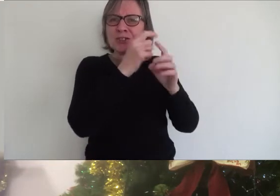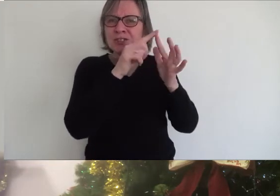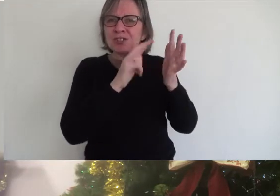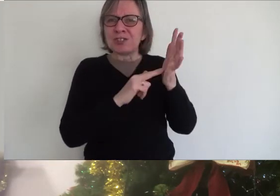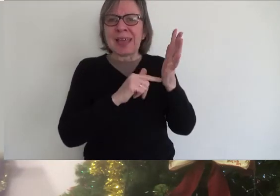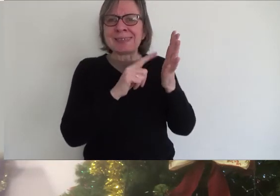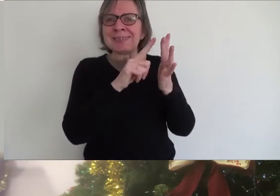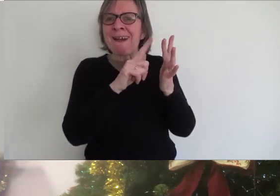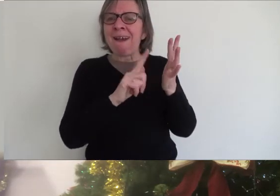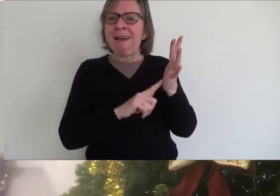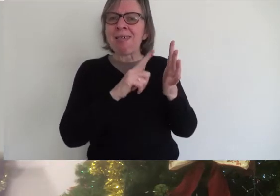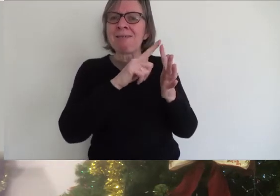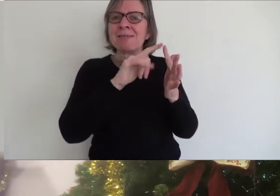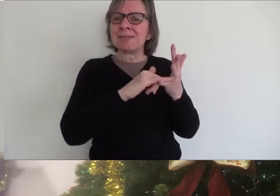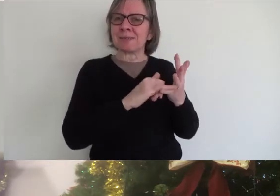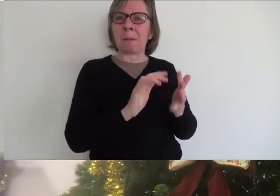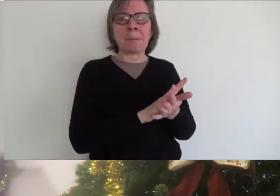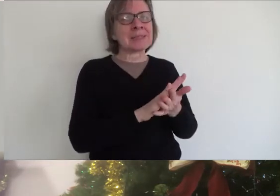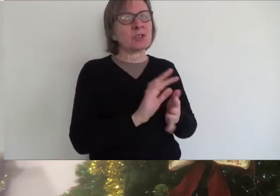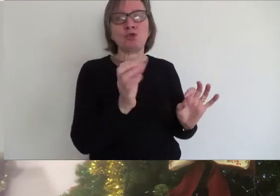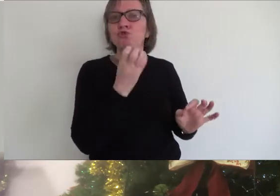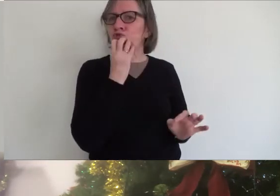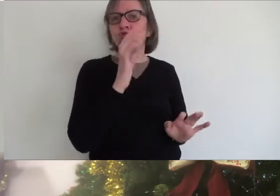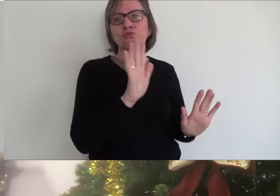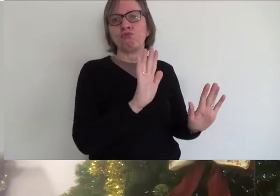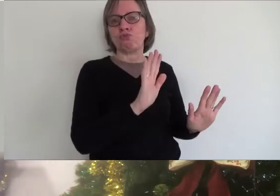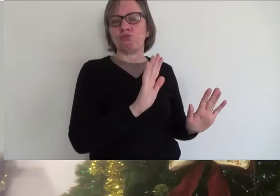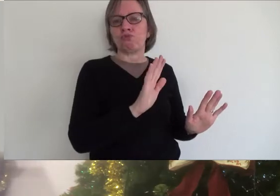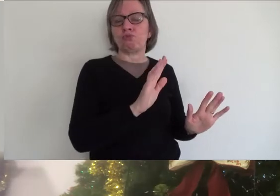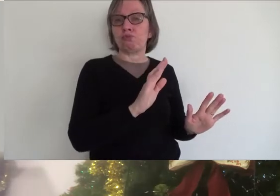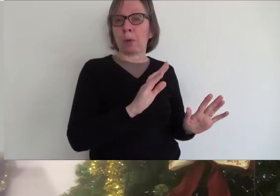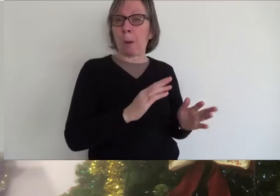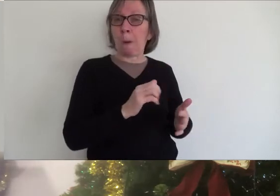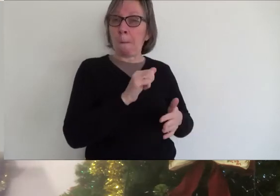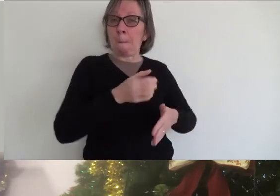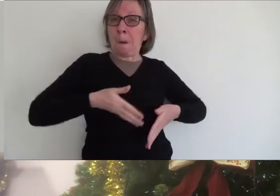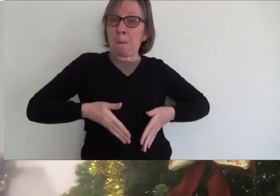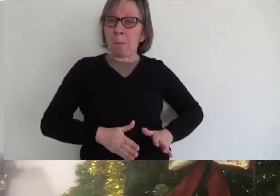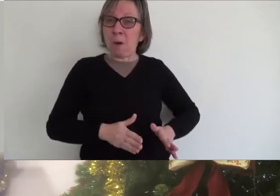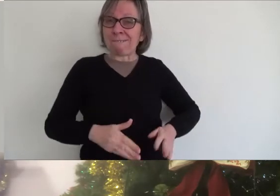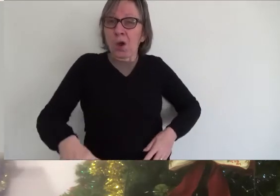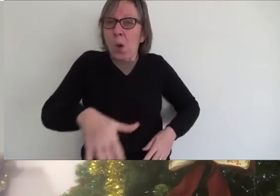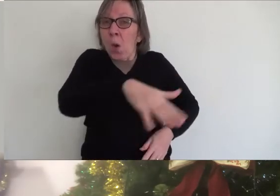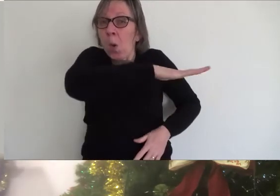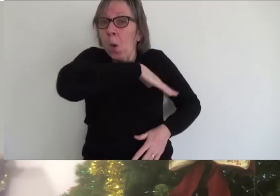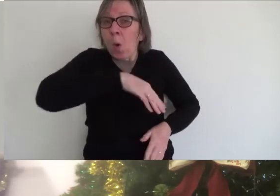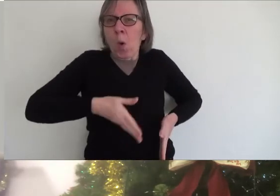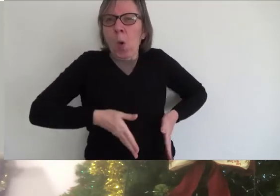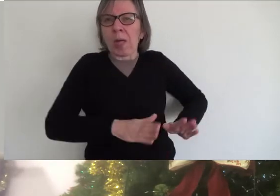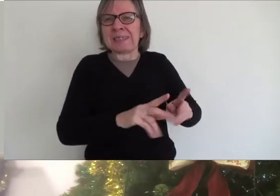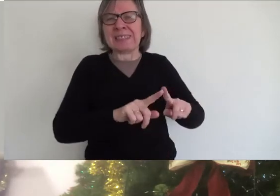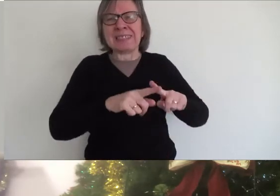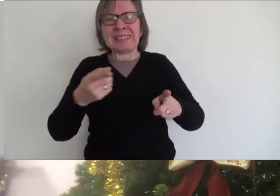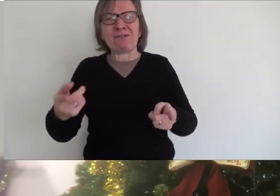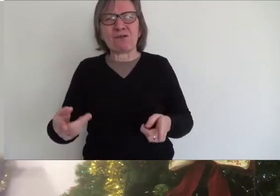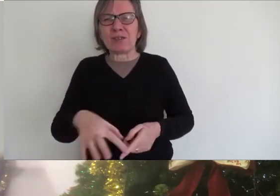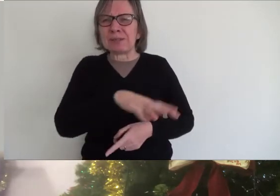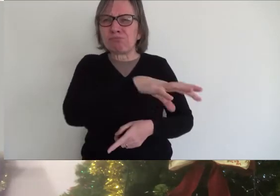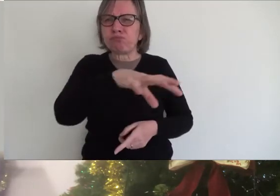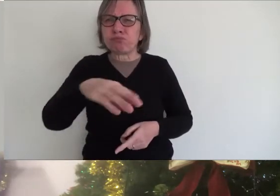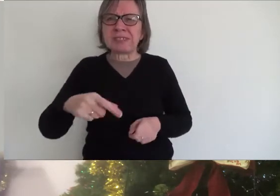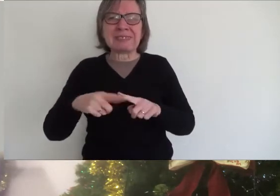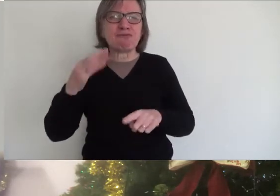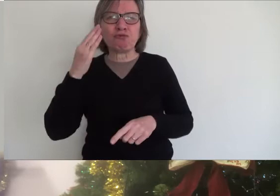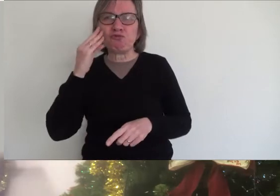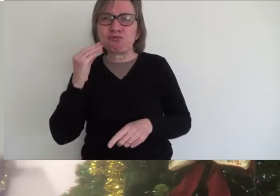We're reminded that Christ has been born for all peoples, for all nations, for all creeds, for all religions. God had